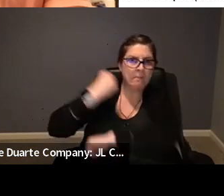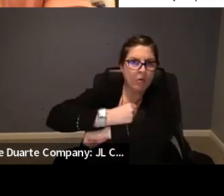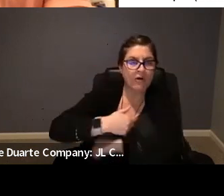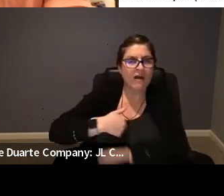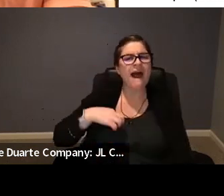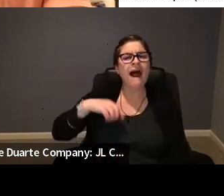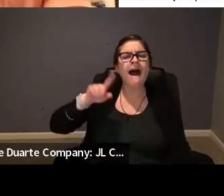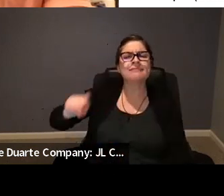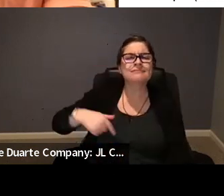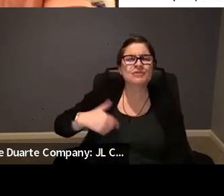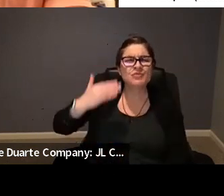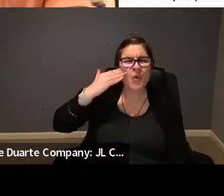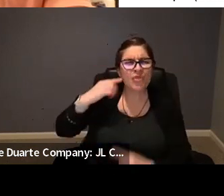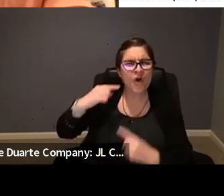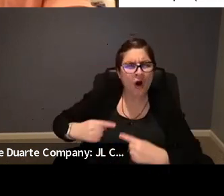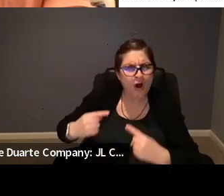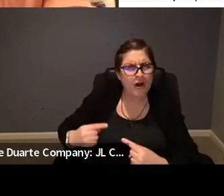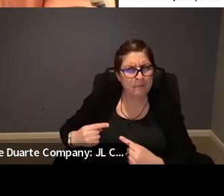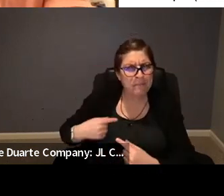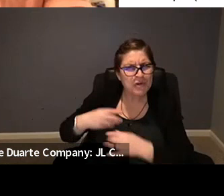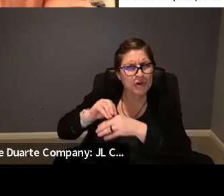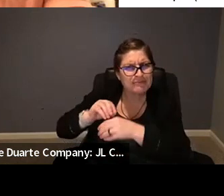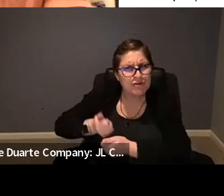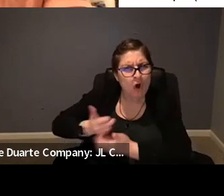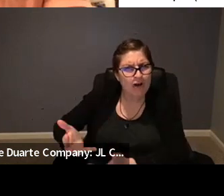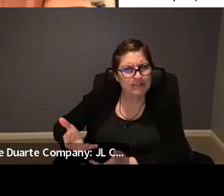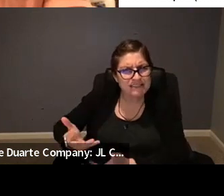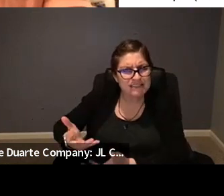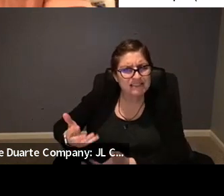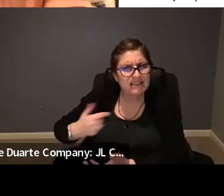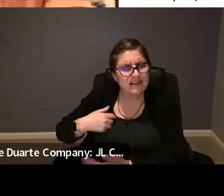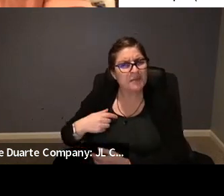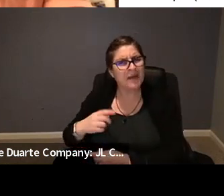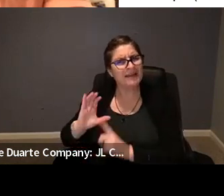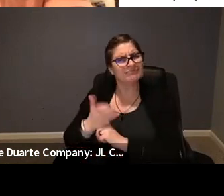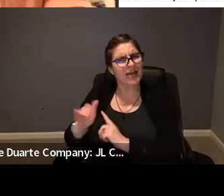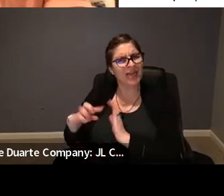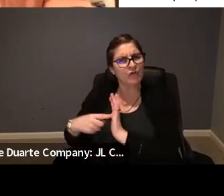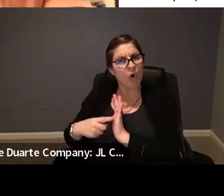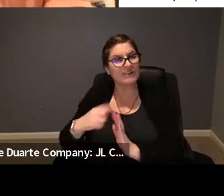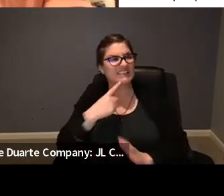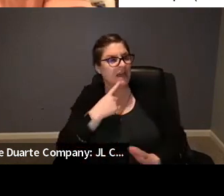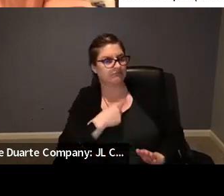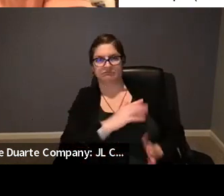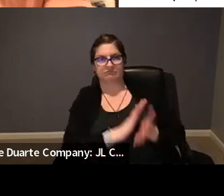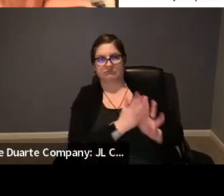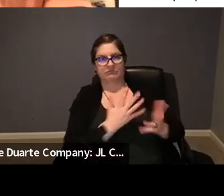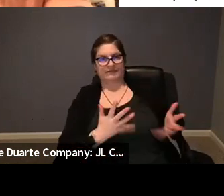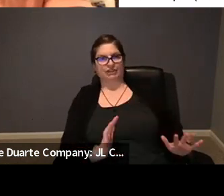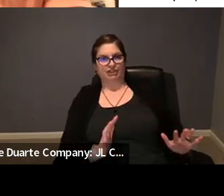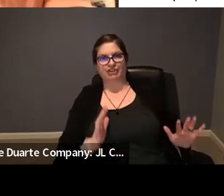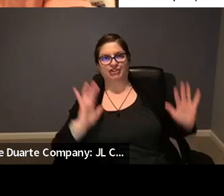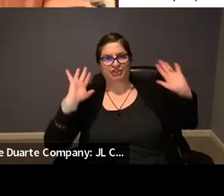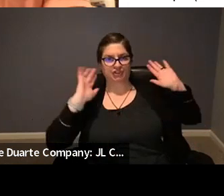causing disabled people by playing this role? And he said, that's it, we're canceled. We're done, I gotta go, I have plans, I can't do